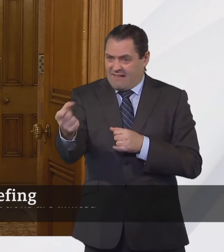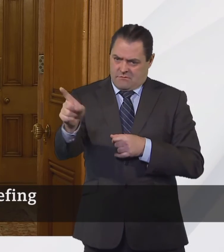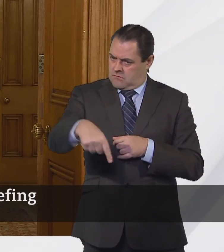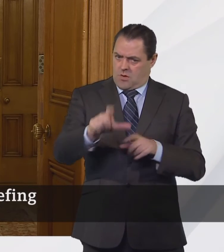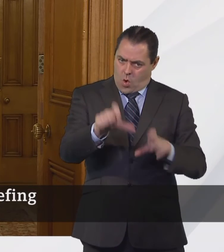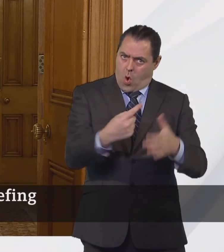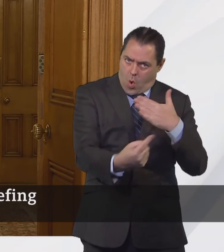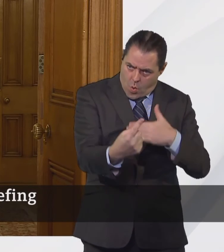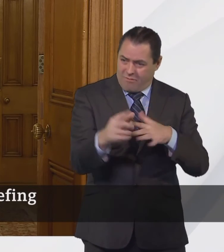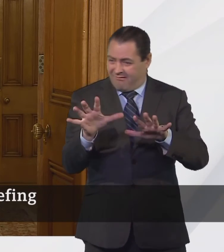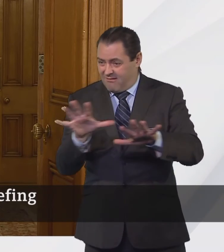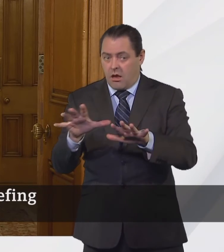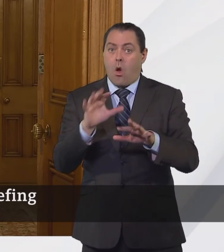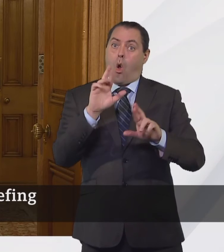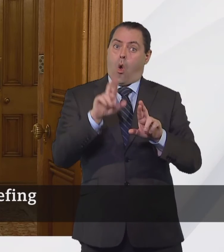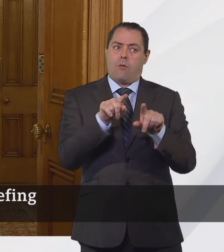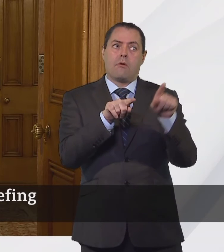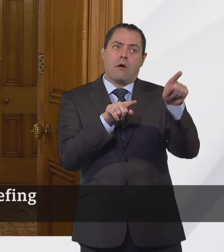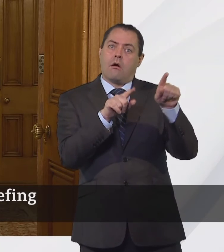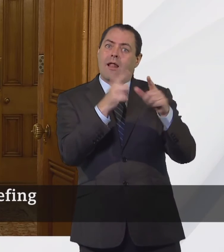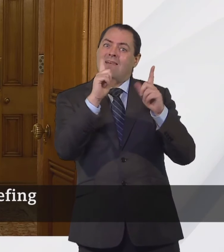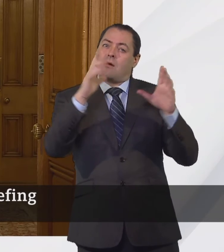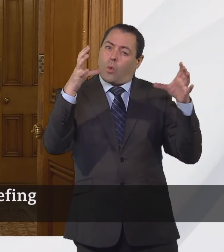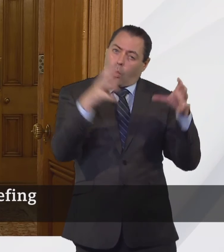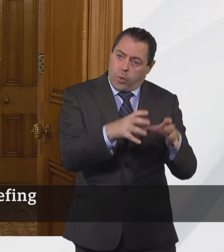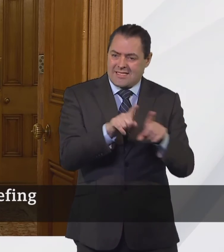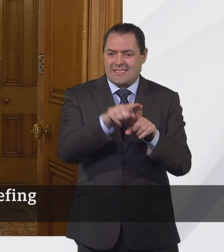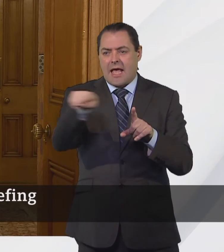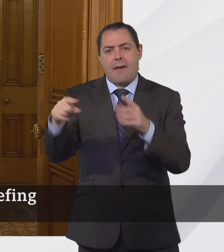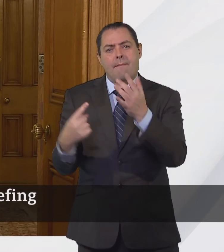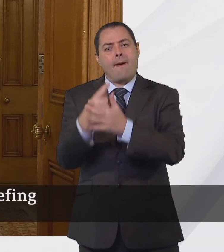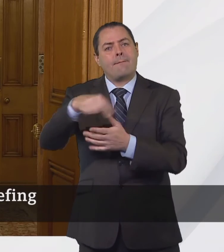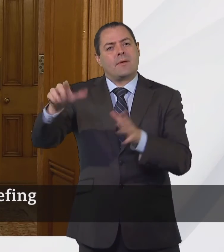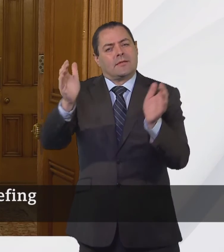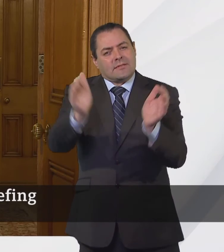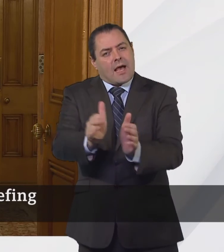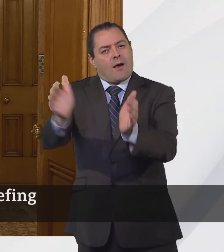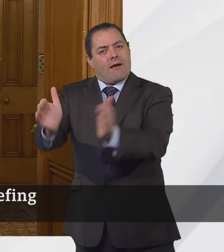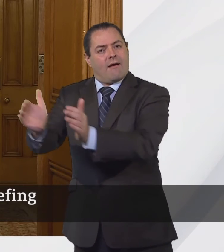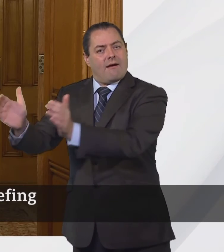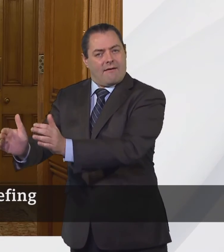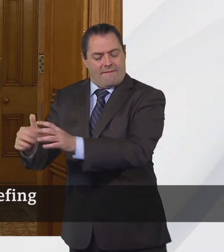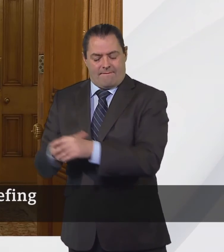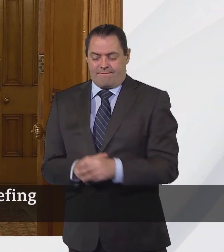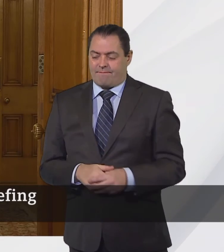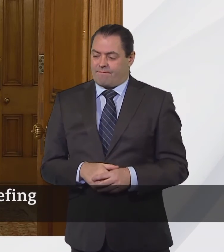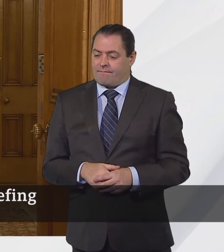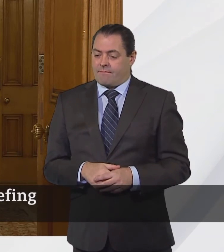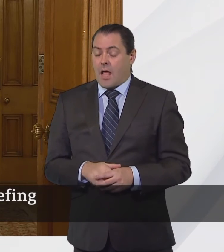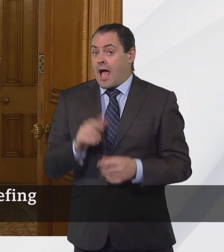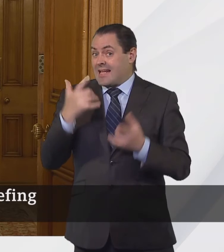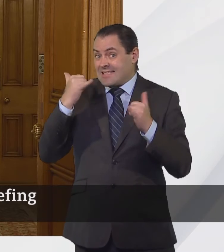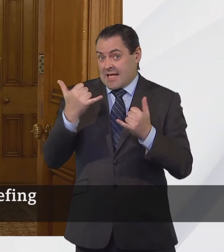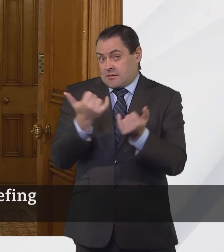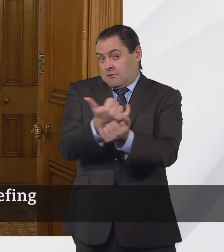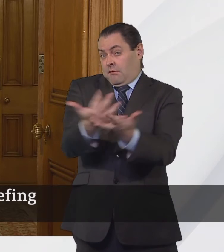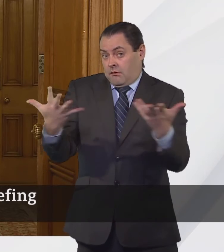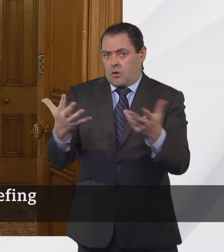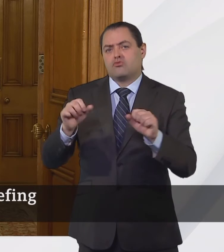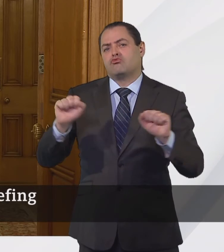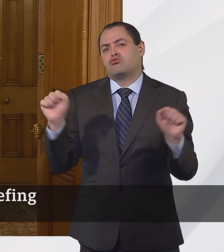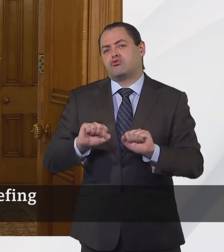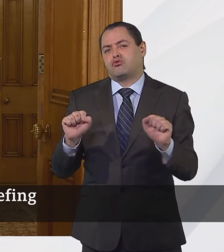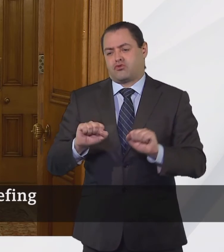Liverpool's example. Now, testing on this scale is untried, but in due